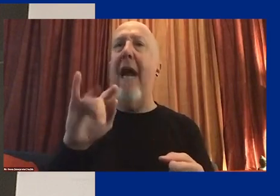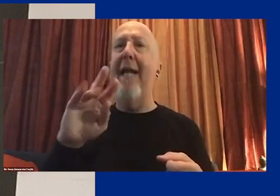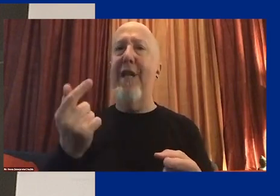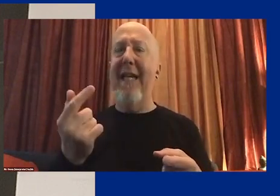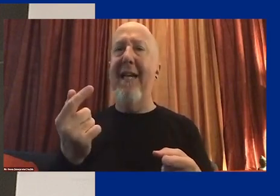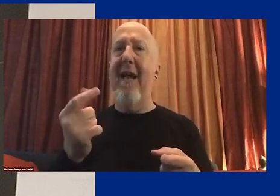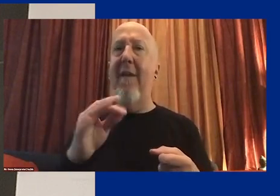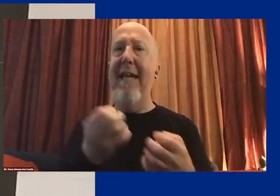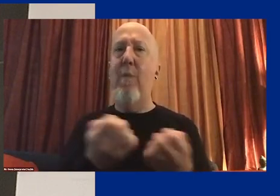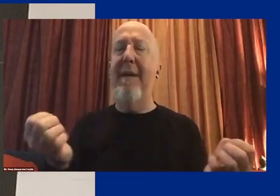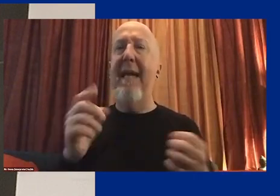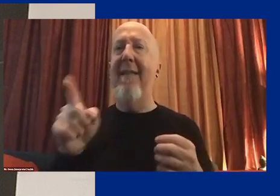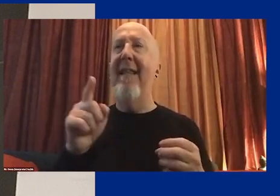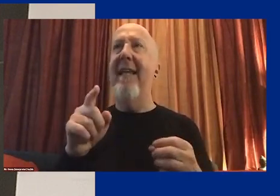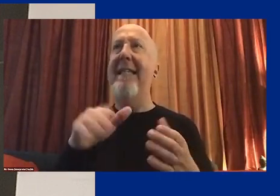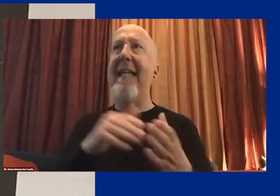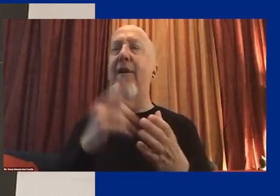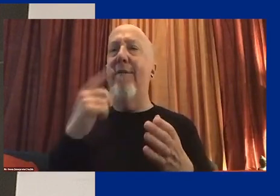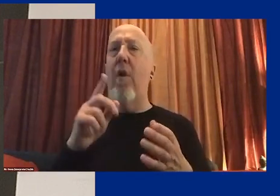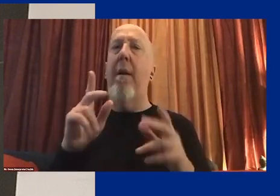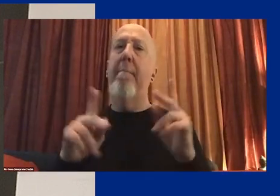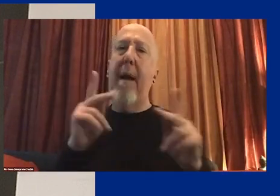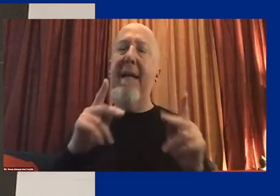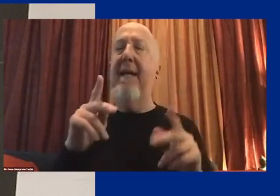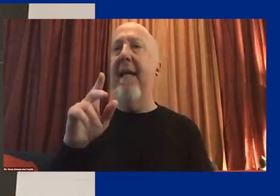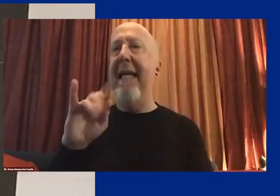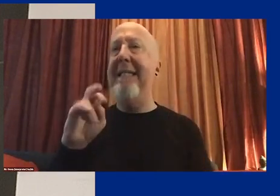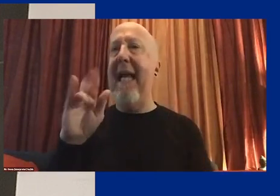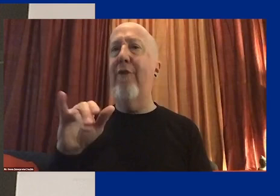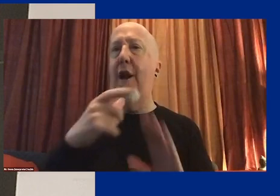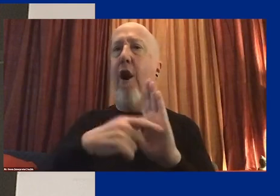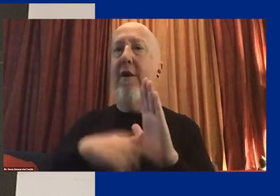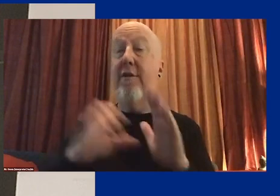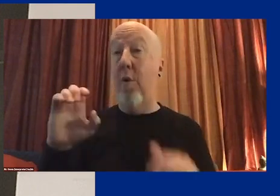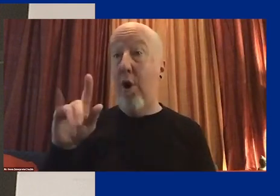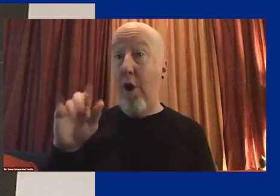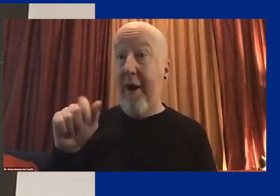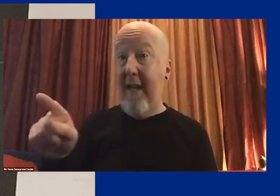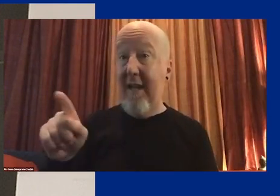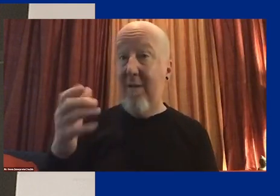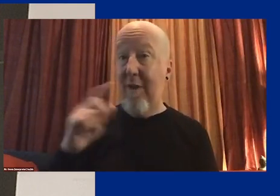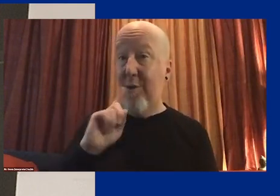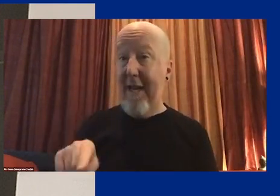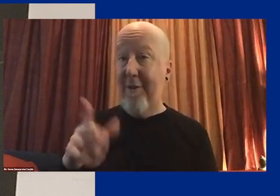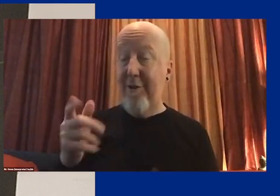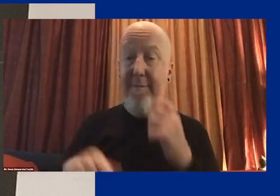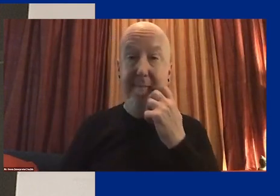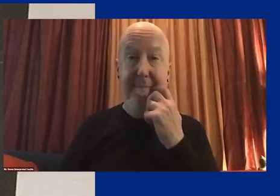Public Integrity's article. So Claudia, you responded to that. You want to let everybody know the answer?